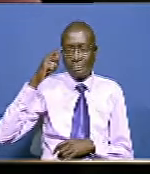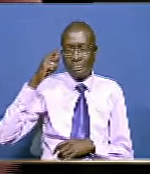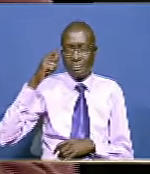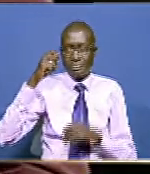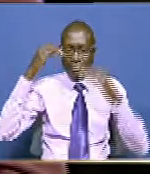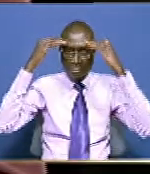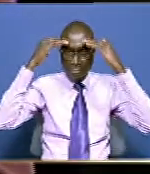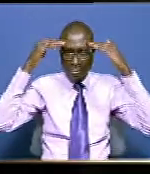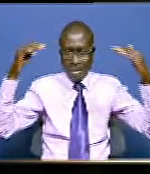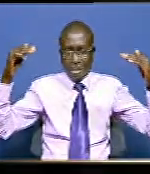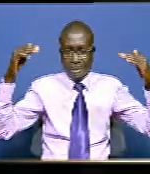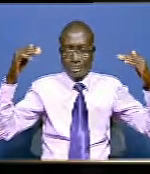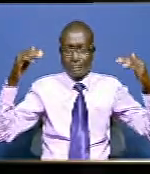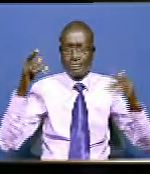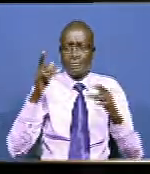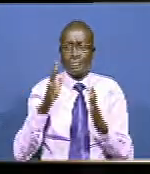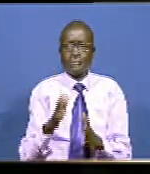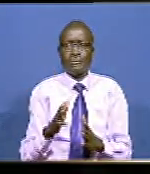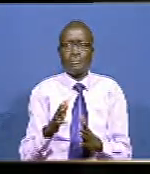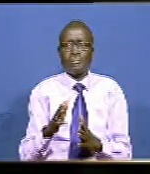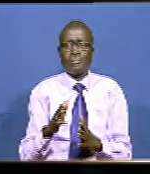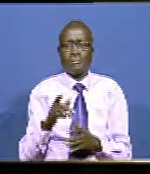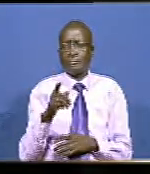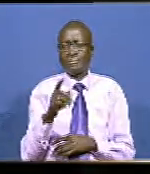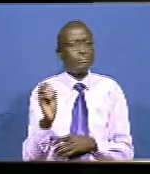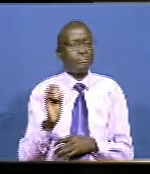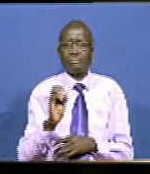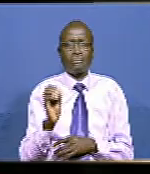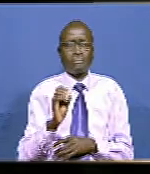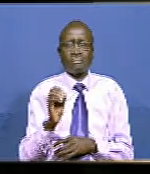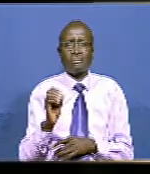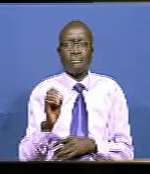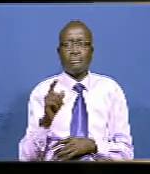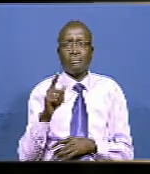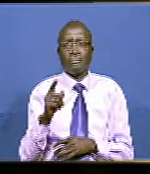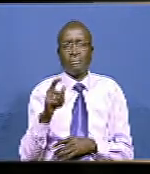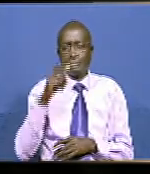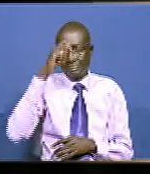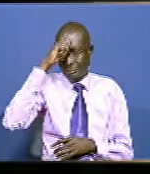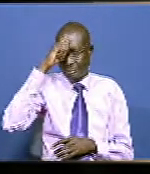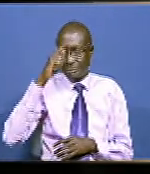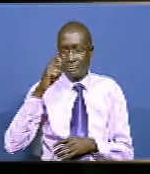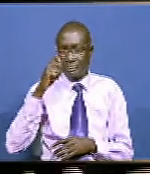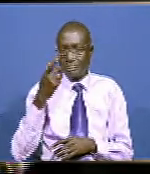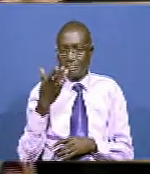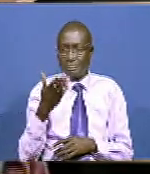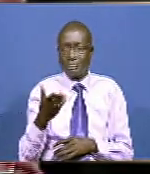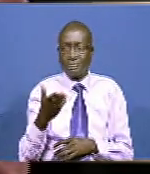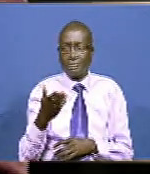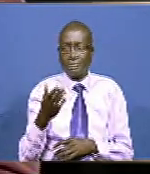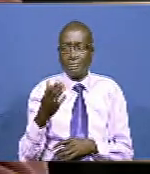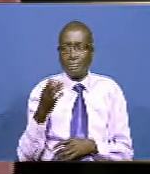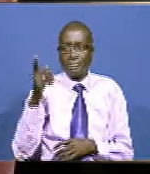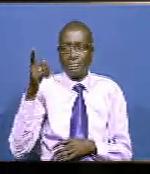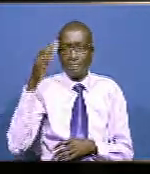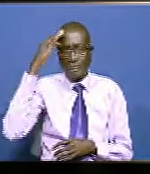hat. And the person who was going ahead of me decided, like, I want to miss your hat, and he went with it, and I was like, he was having a beret, and I tried it off,